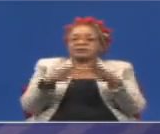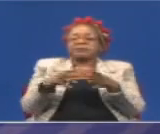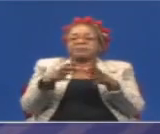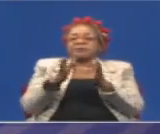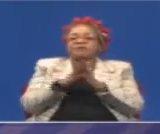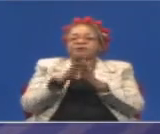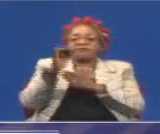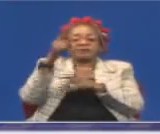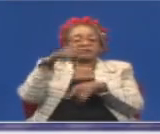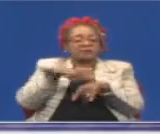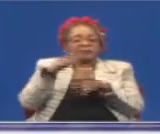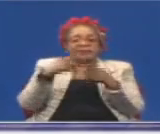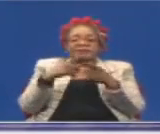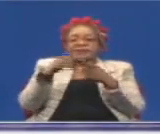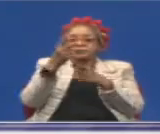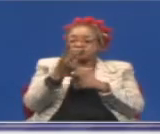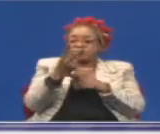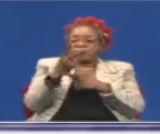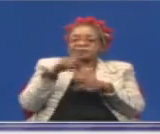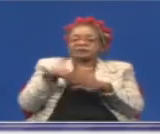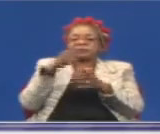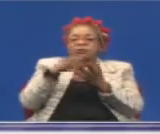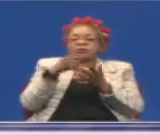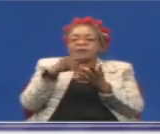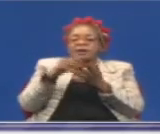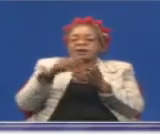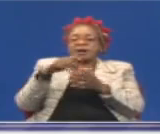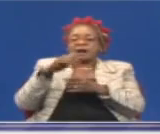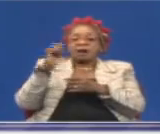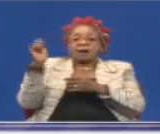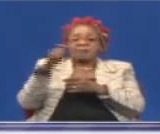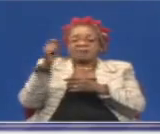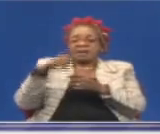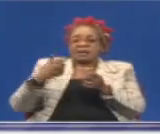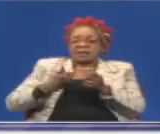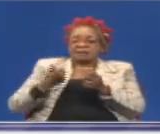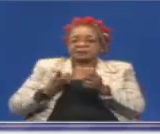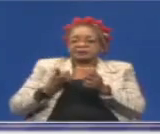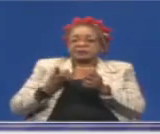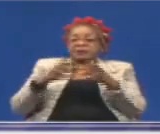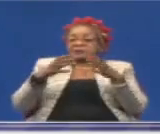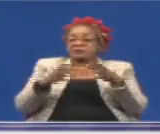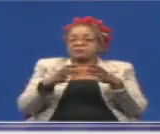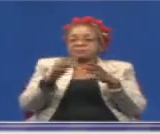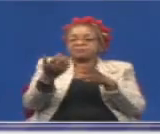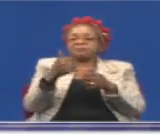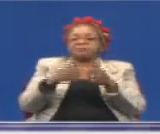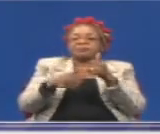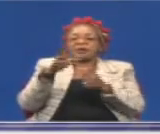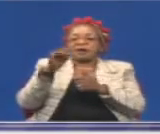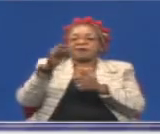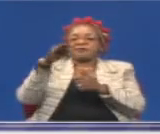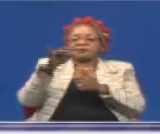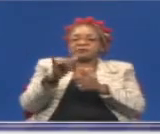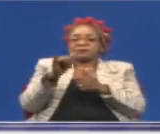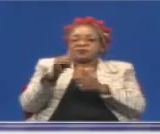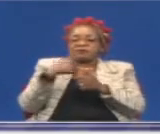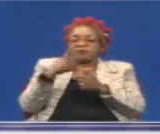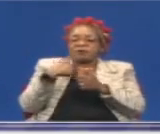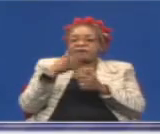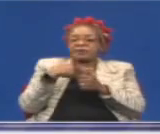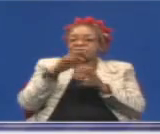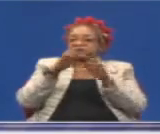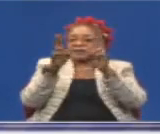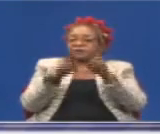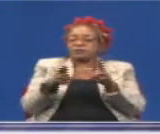over 3 years after being included in Harambee Starlets' provisional squad by head coach Godfrey Odwor for the upcoming international